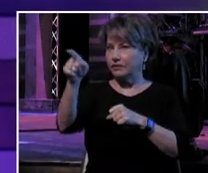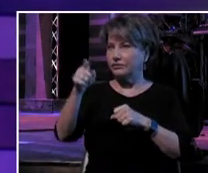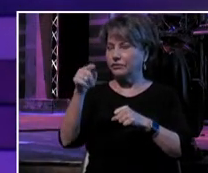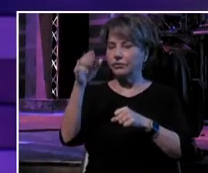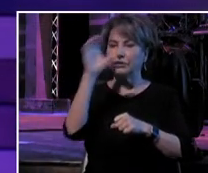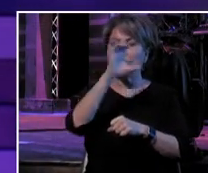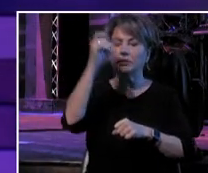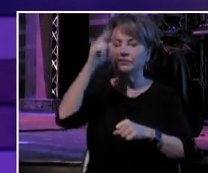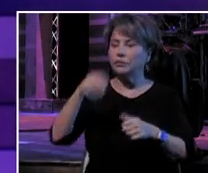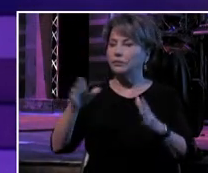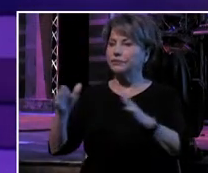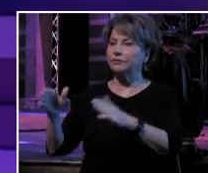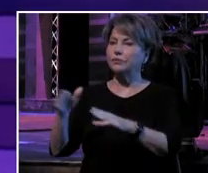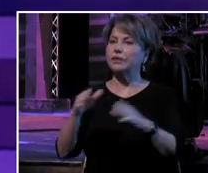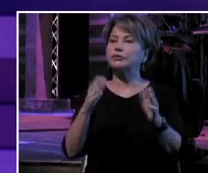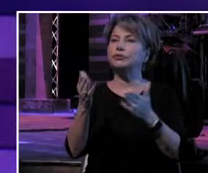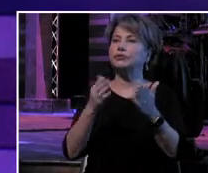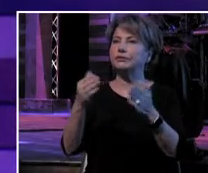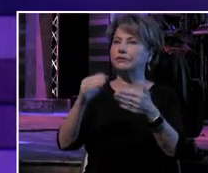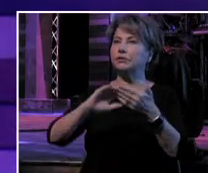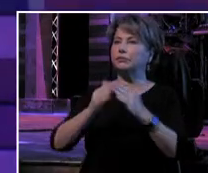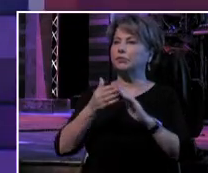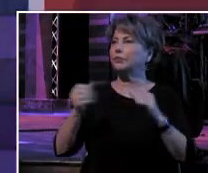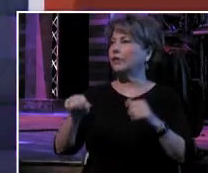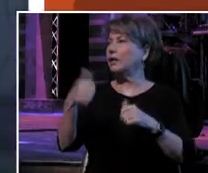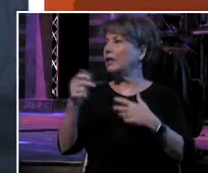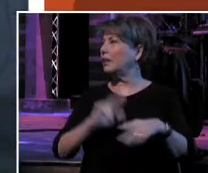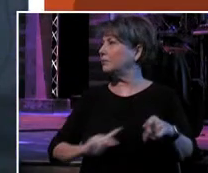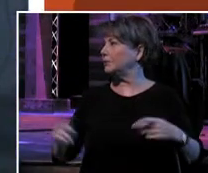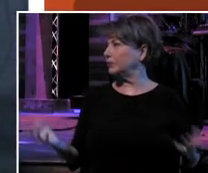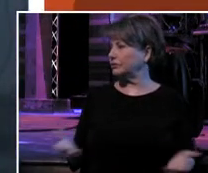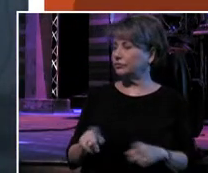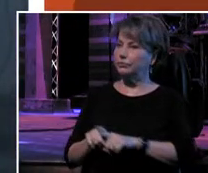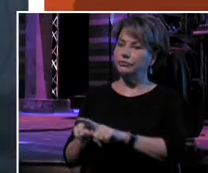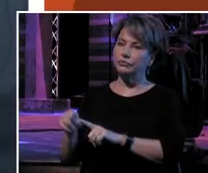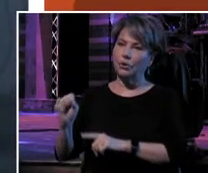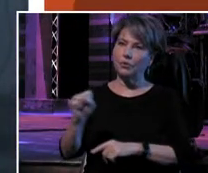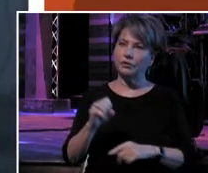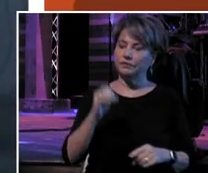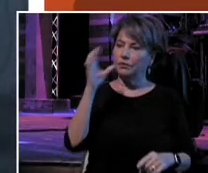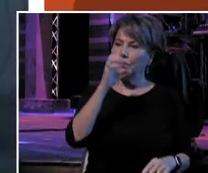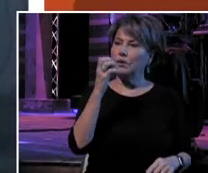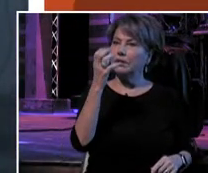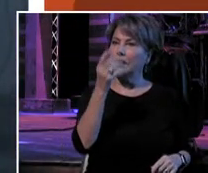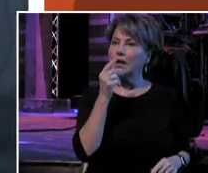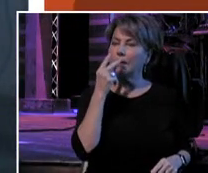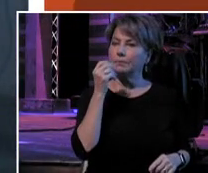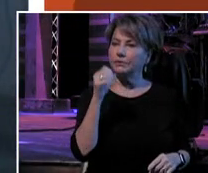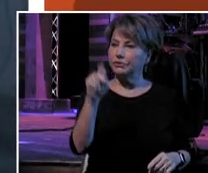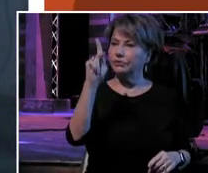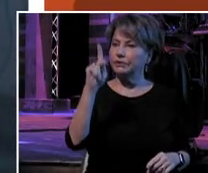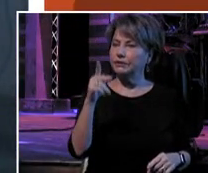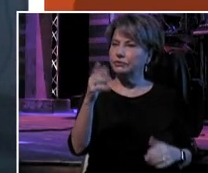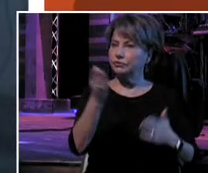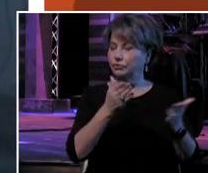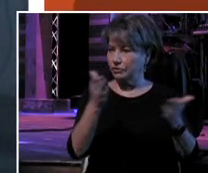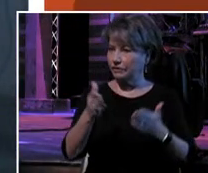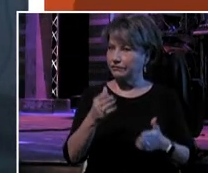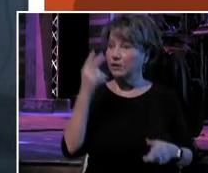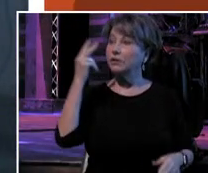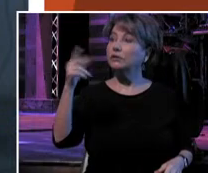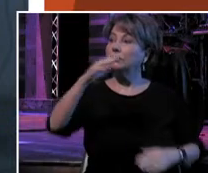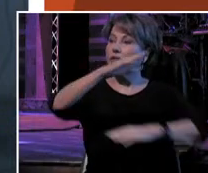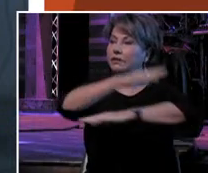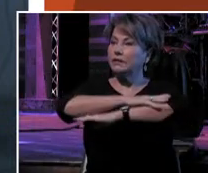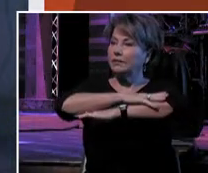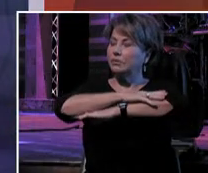in the community with other people here at Fellowship as well. So if you are looking for an opportunity to serve in the community, head out to that table,